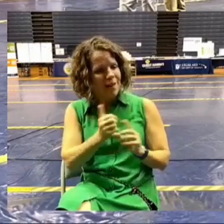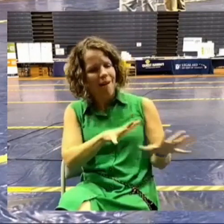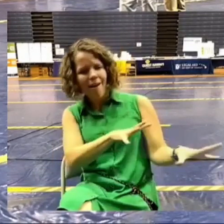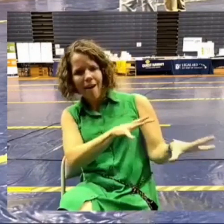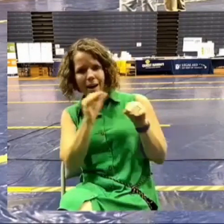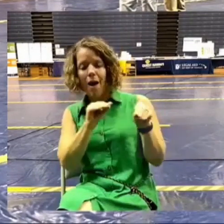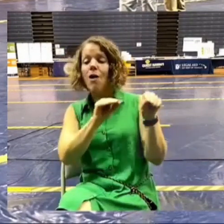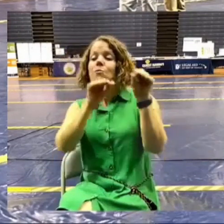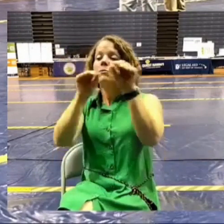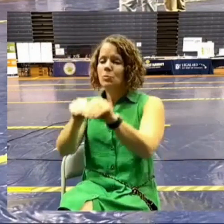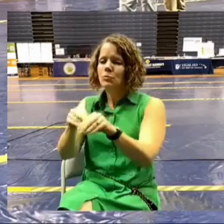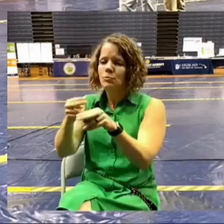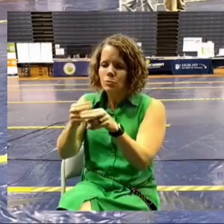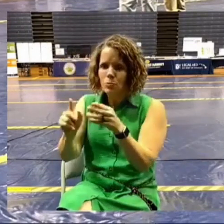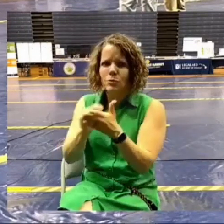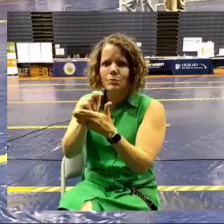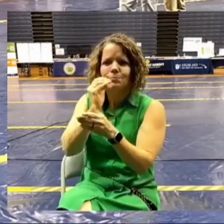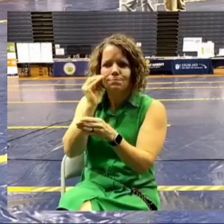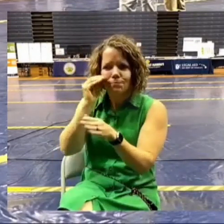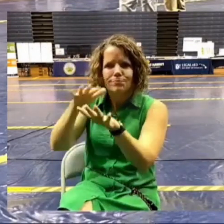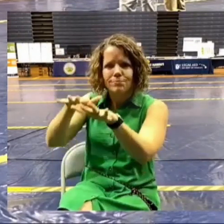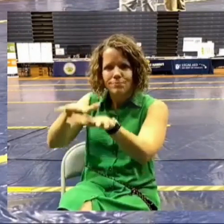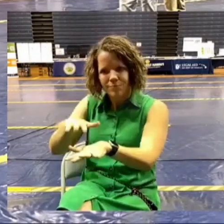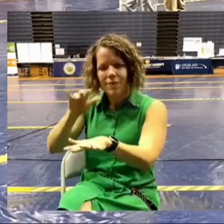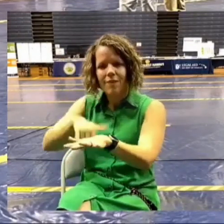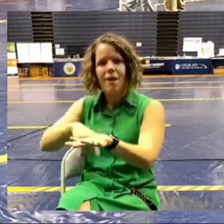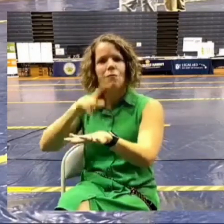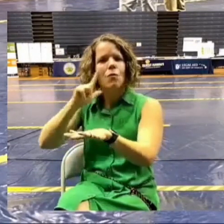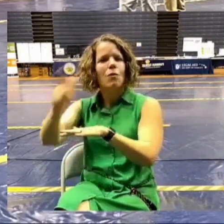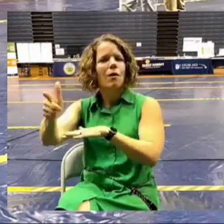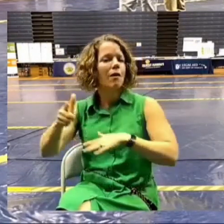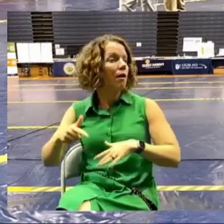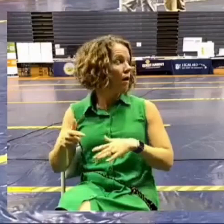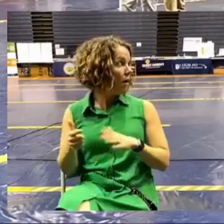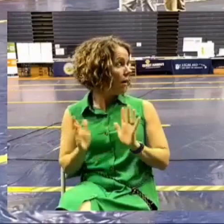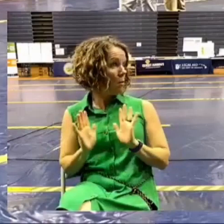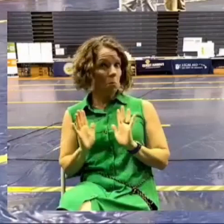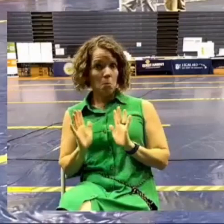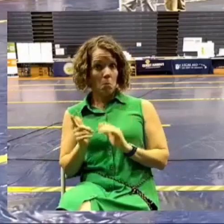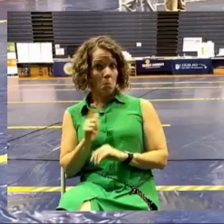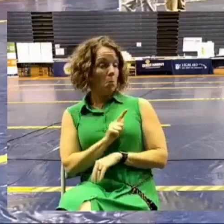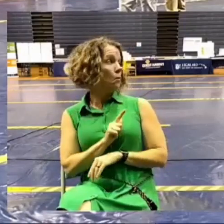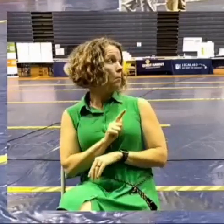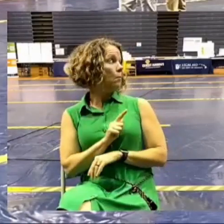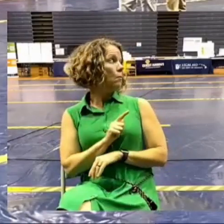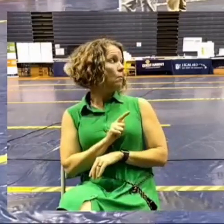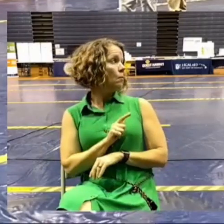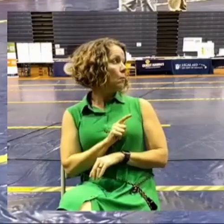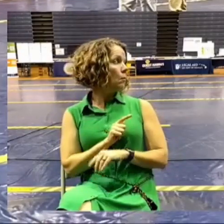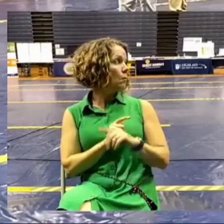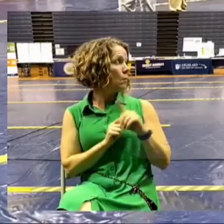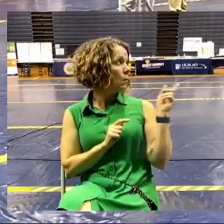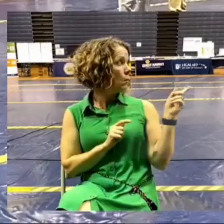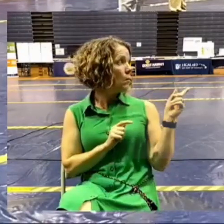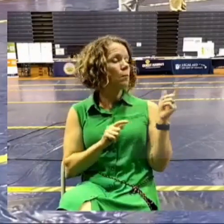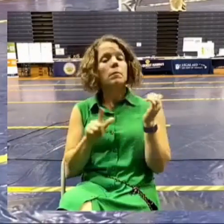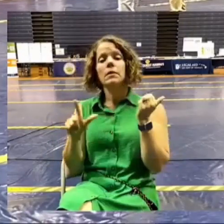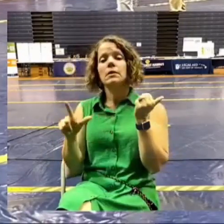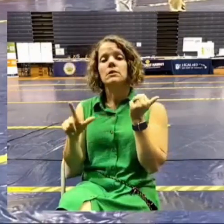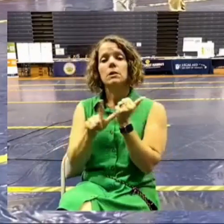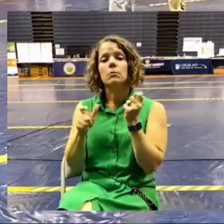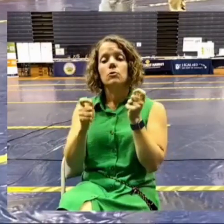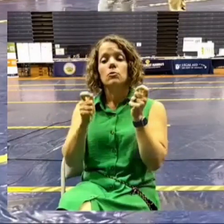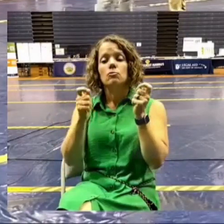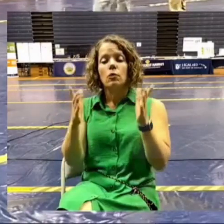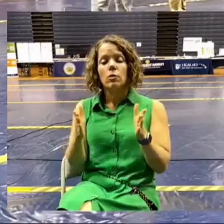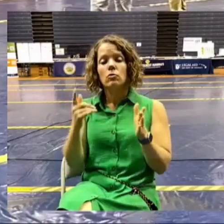into something, hopefully, that they would like. But I'm going to just give Joe a chance. I might have answered most of the questions. Yeah, hi, Joseph